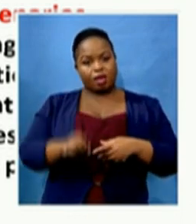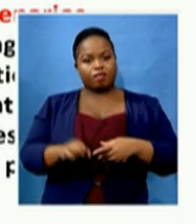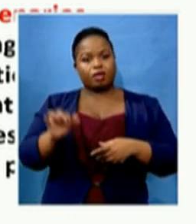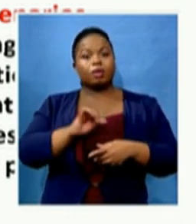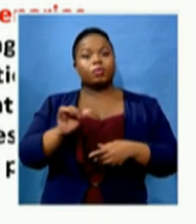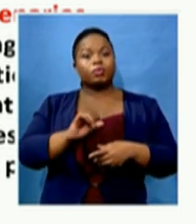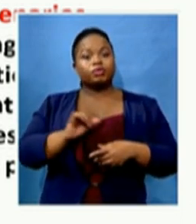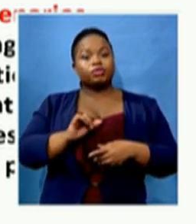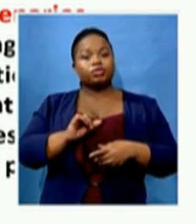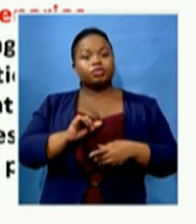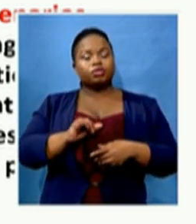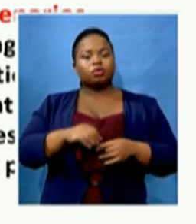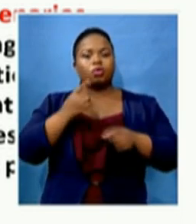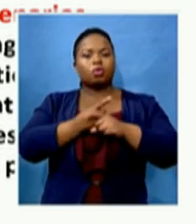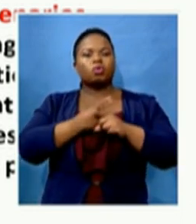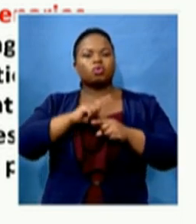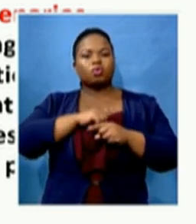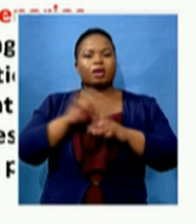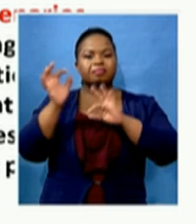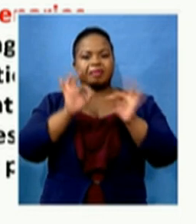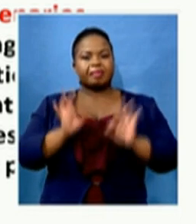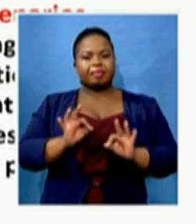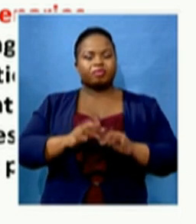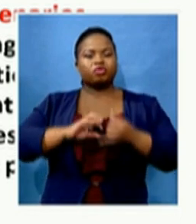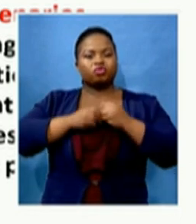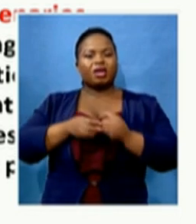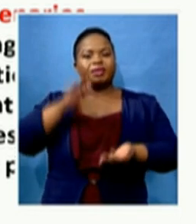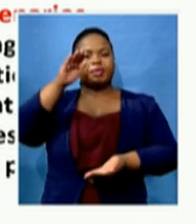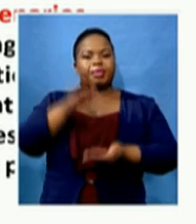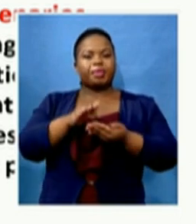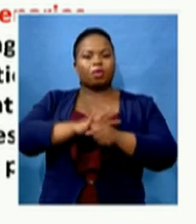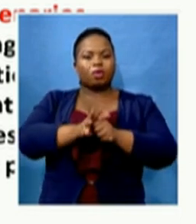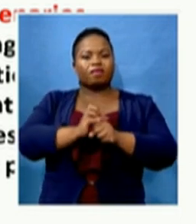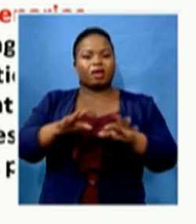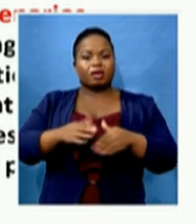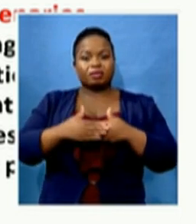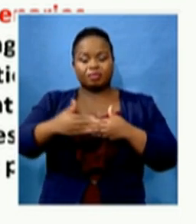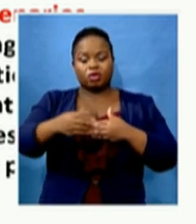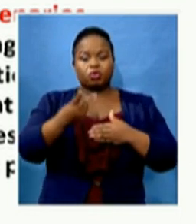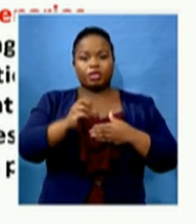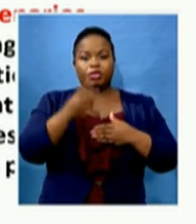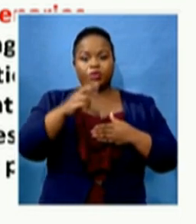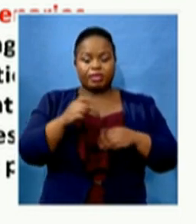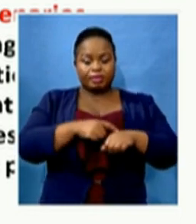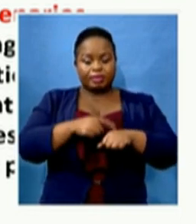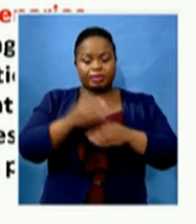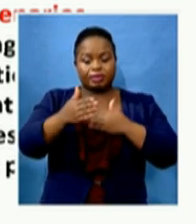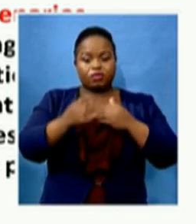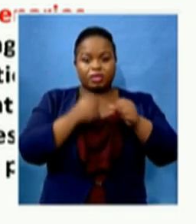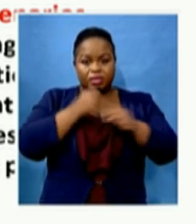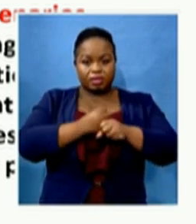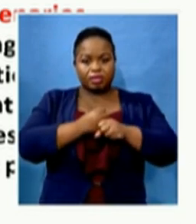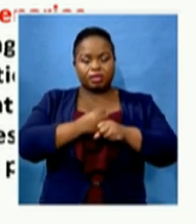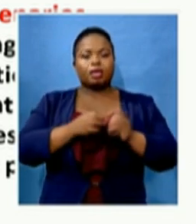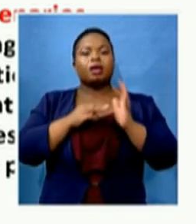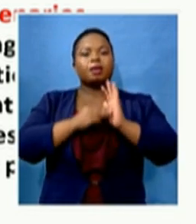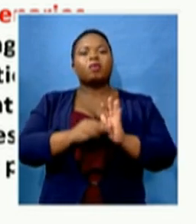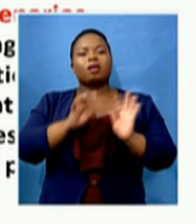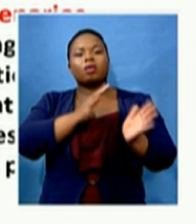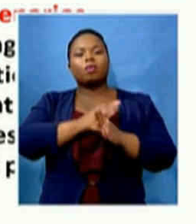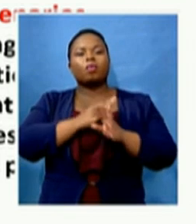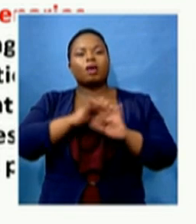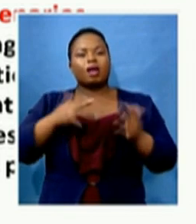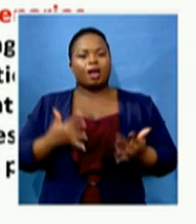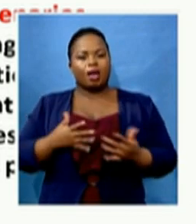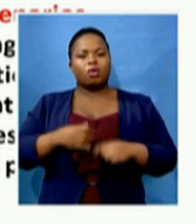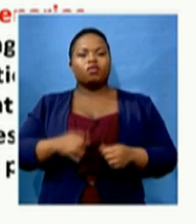suppress the epidemic over the 2020 period. So the way the model works is you look at individual interventions with associated